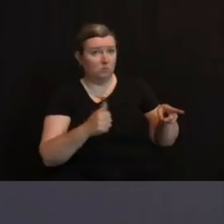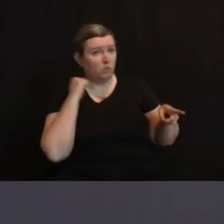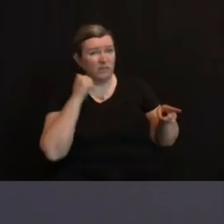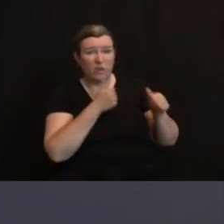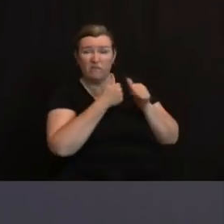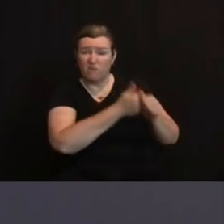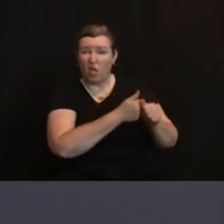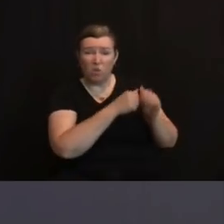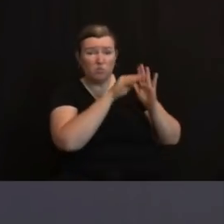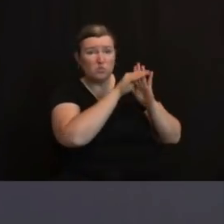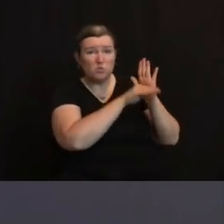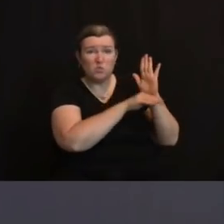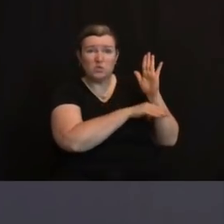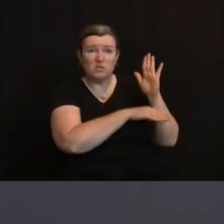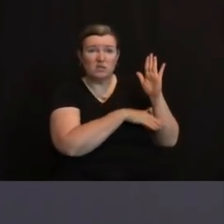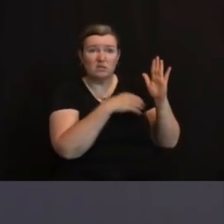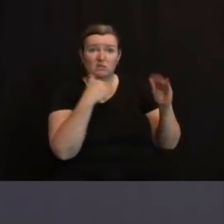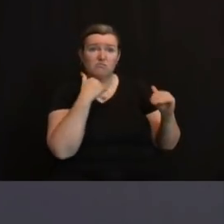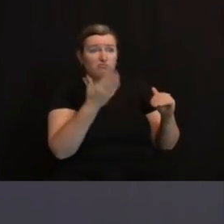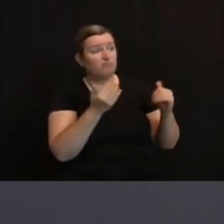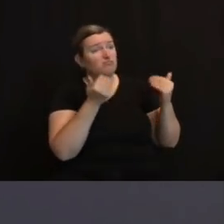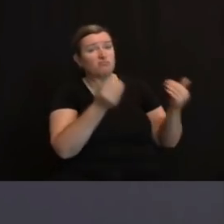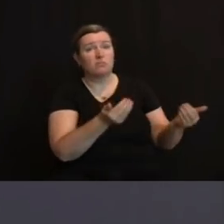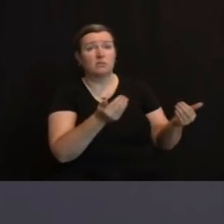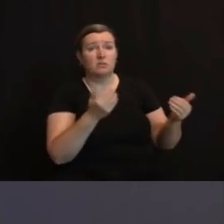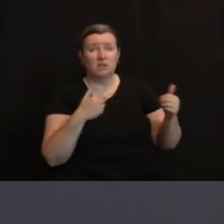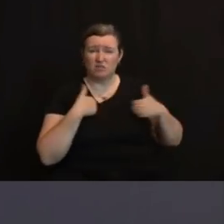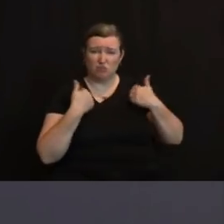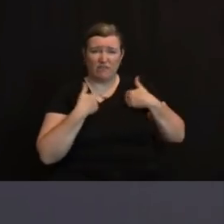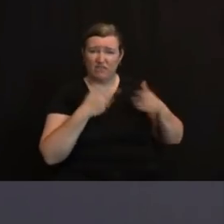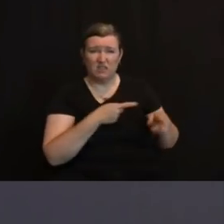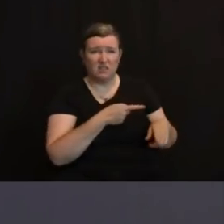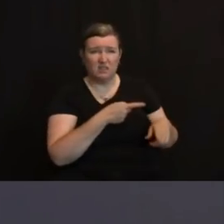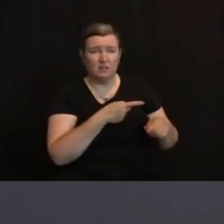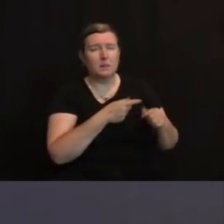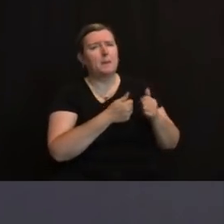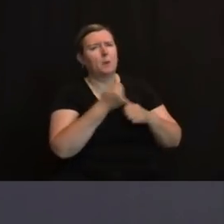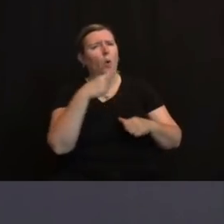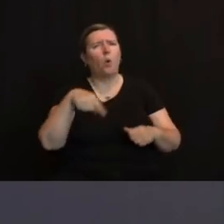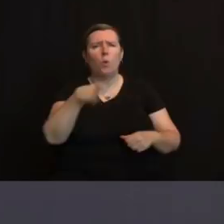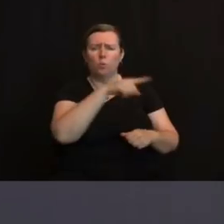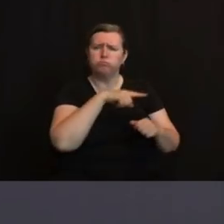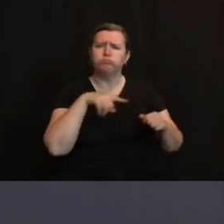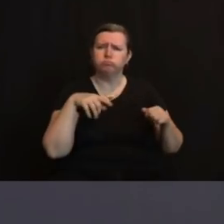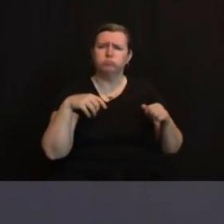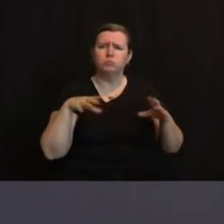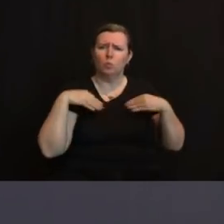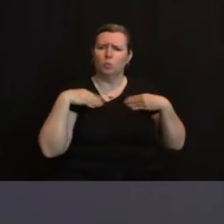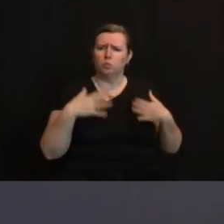and aggressive, shall we say, but overwhelmingly, folks have not.